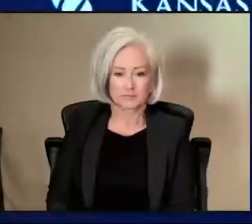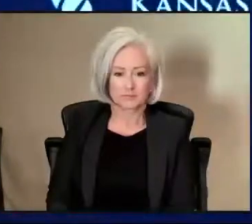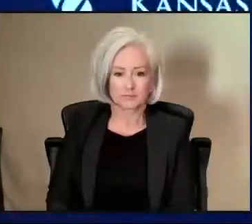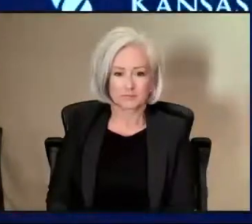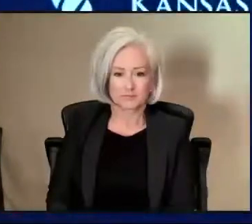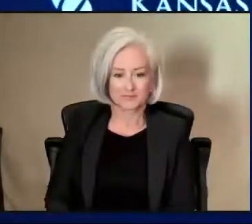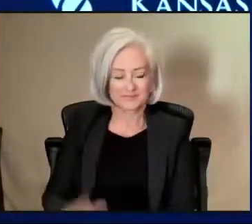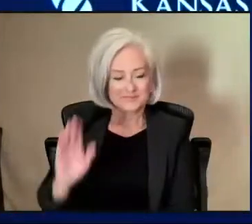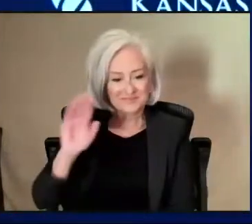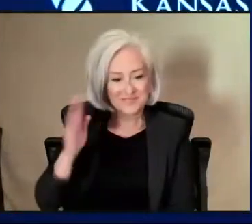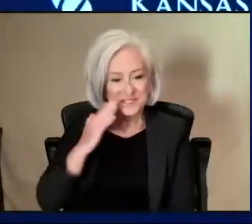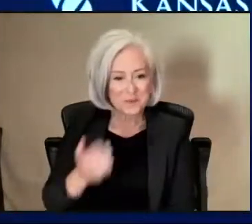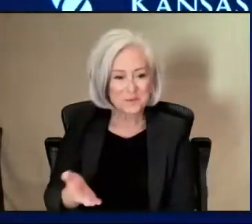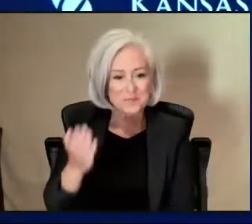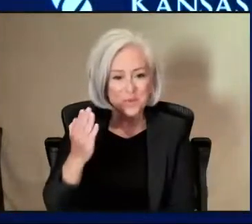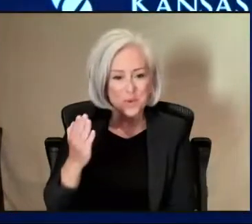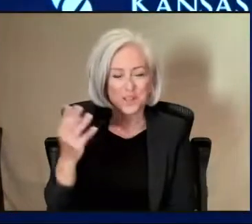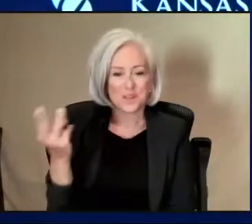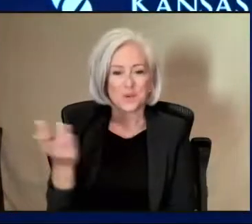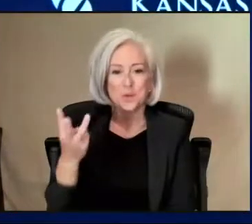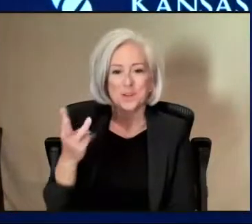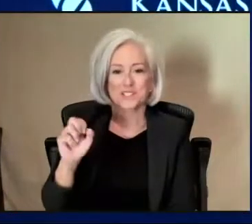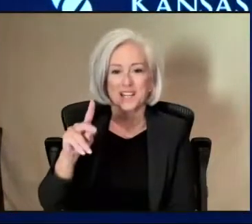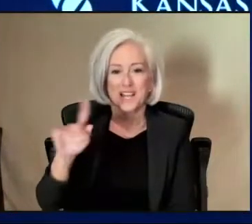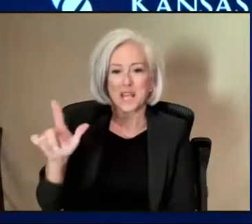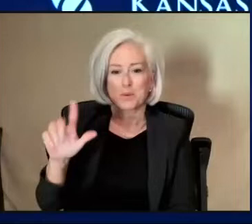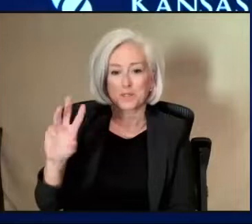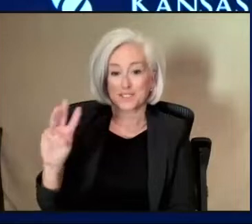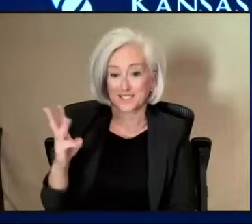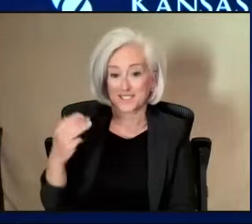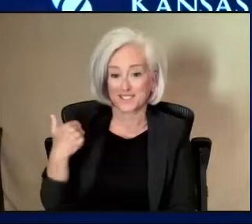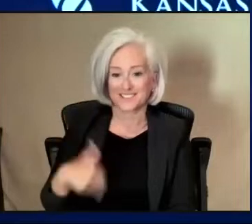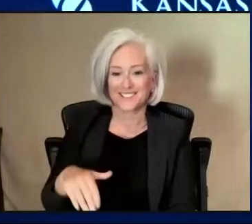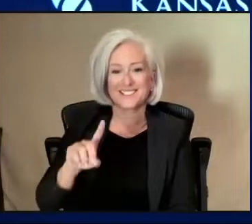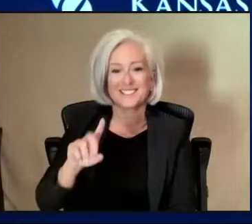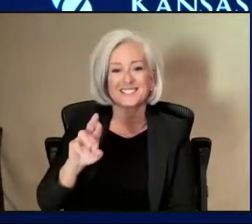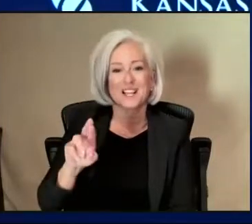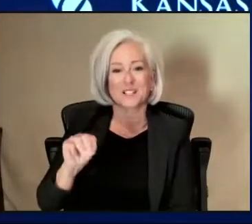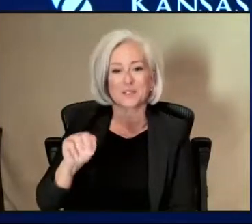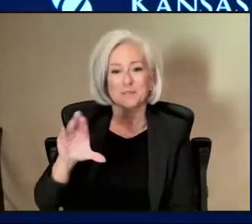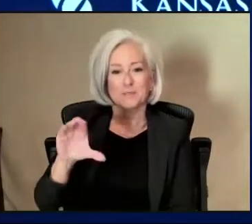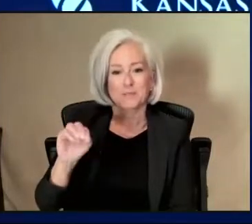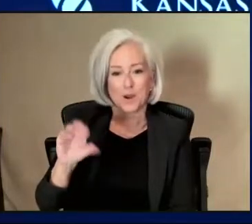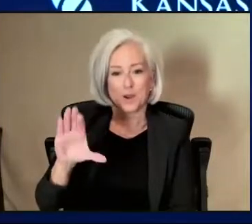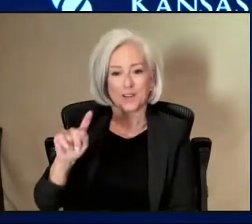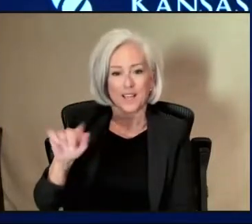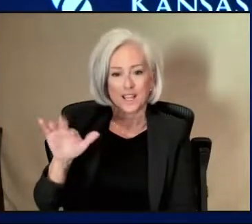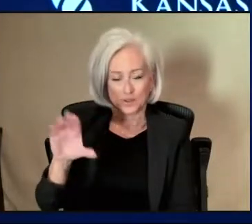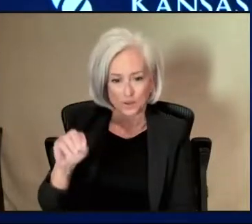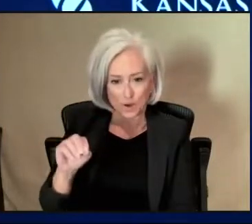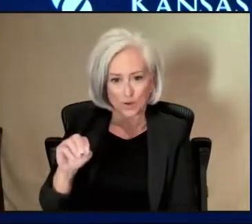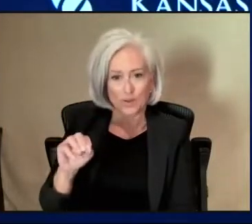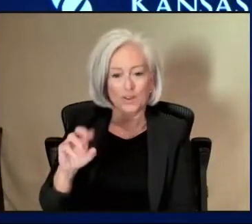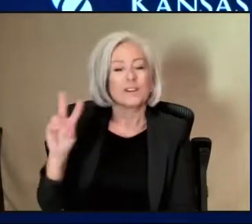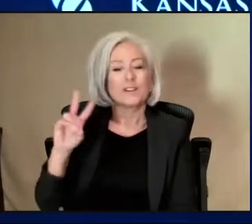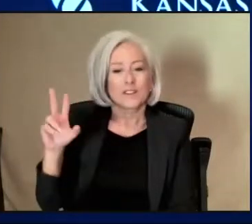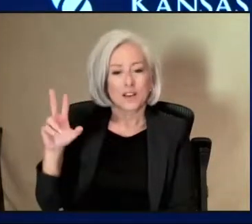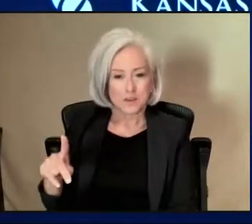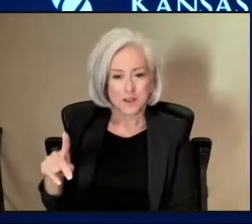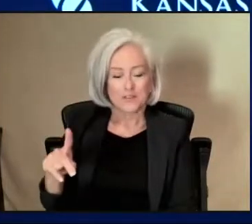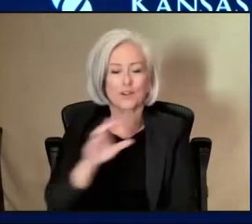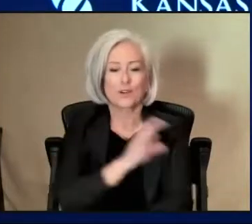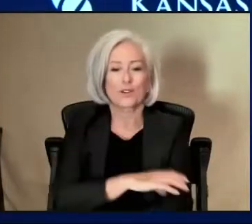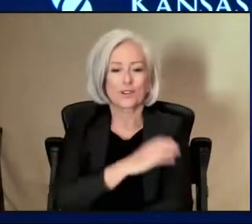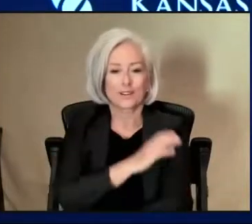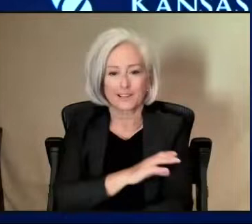Good morning. It's Wednesday, April 6th. I'm Dr. Mario Castro, Vice Chair for Clinical and Translational Research and Chief of Pulmonary and